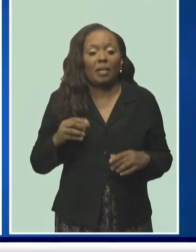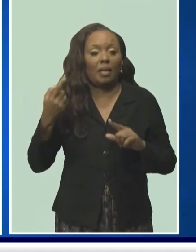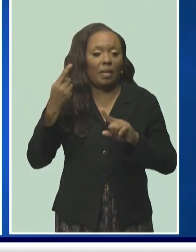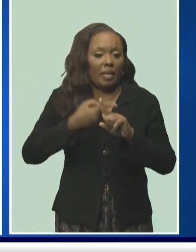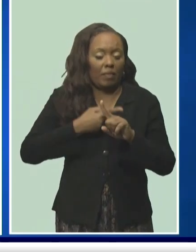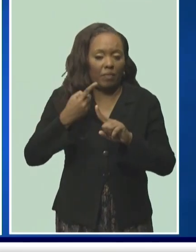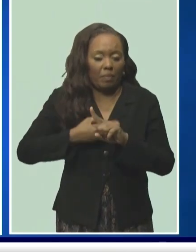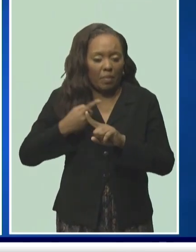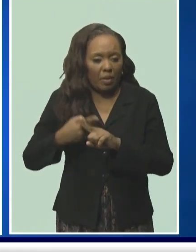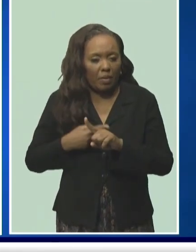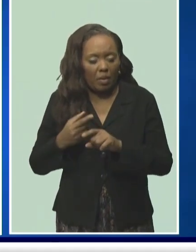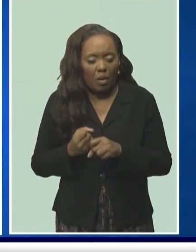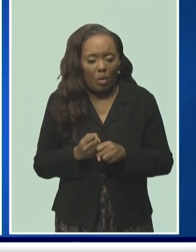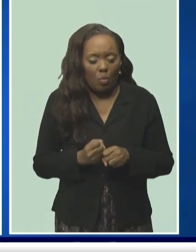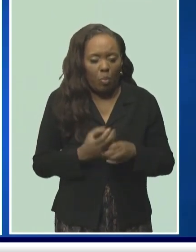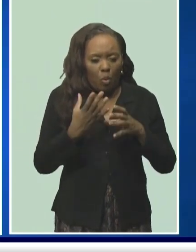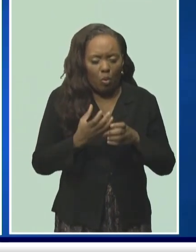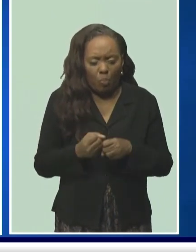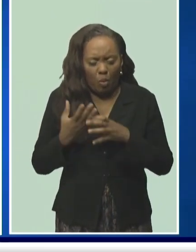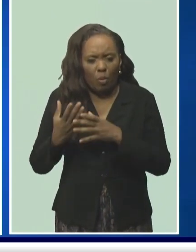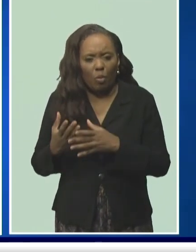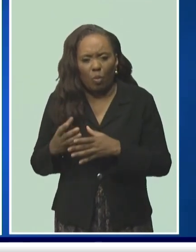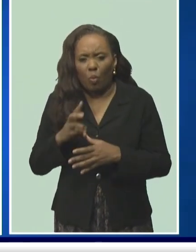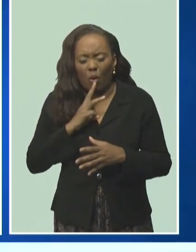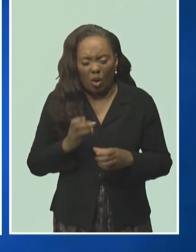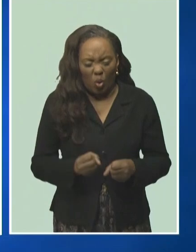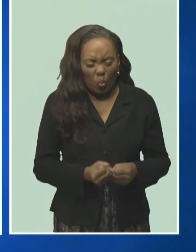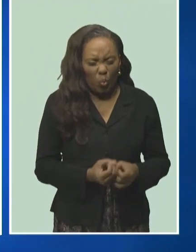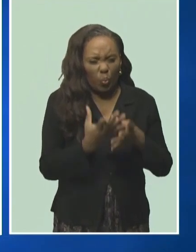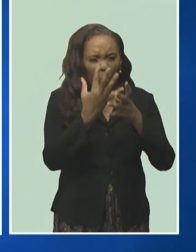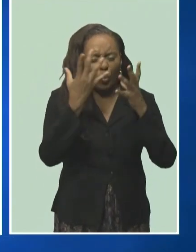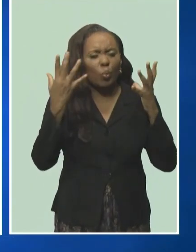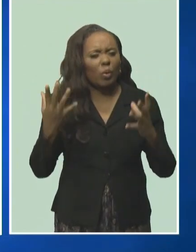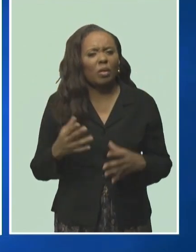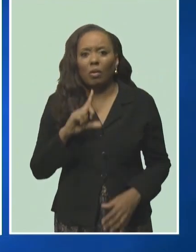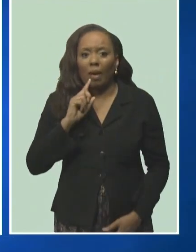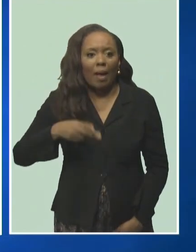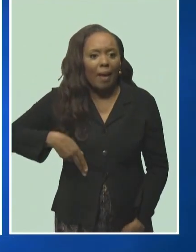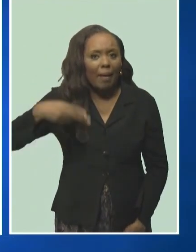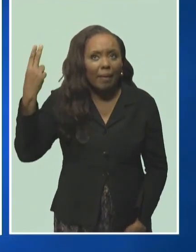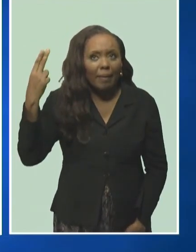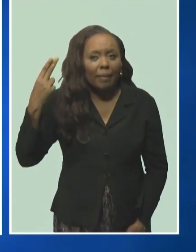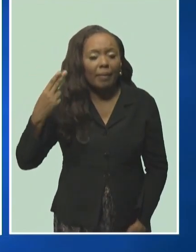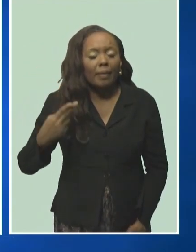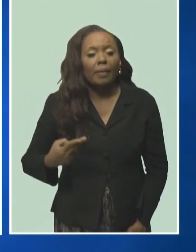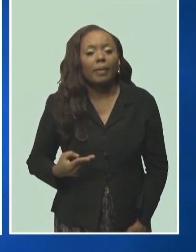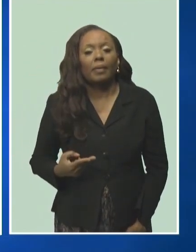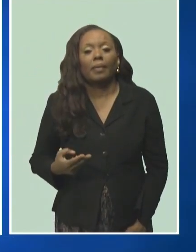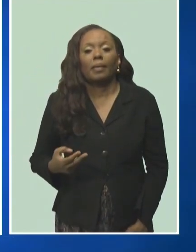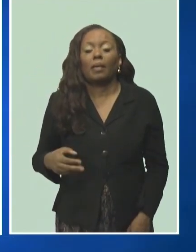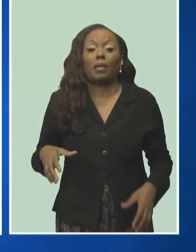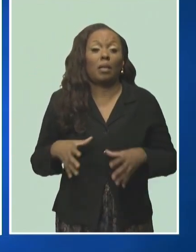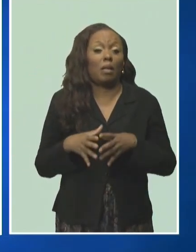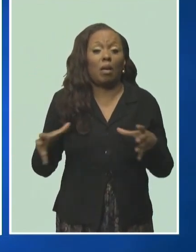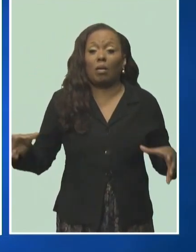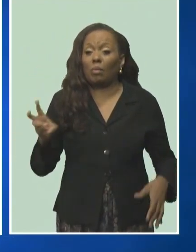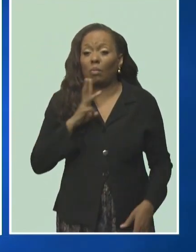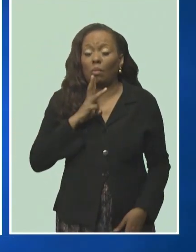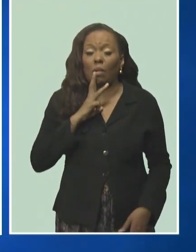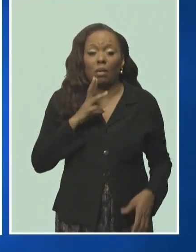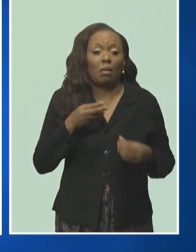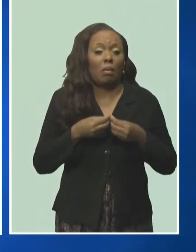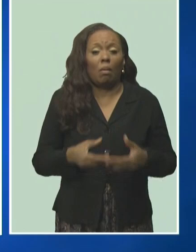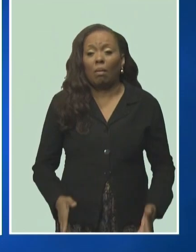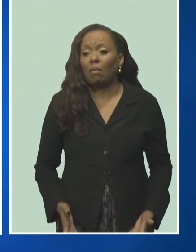month. And this is high for any water utility. It causes us to lose a lot of water to what